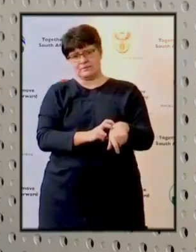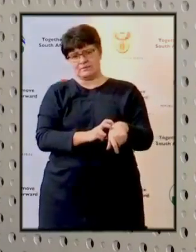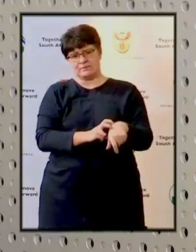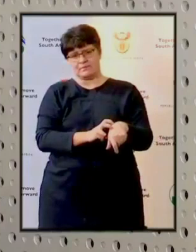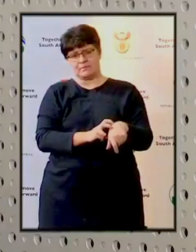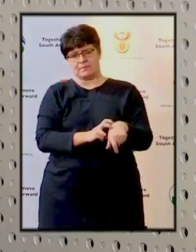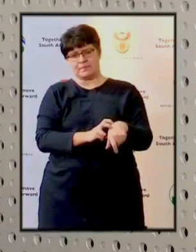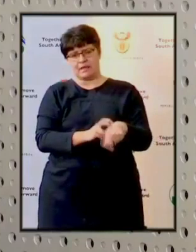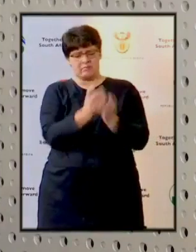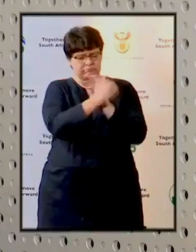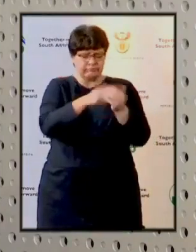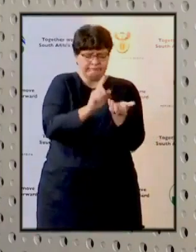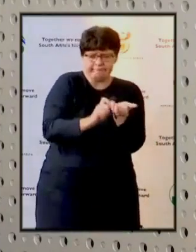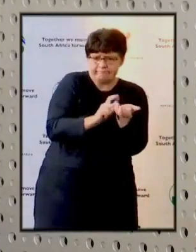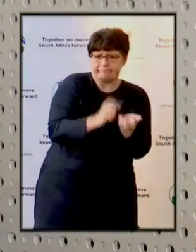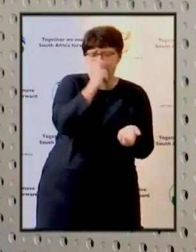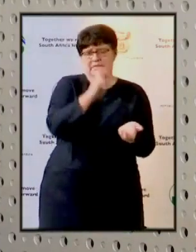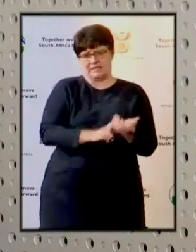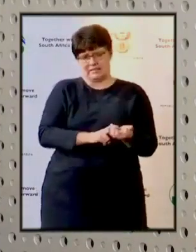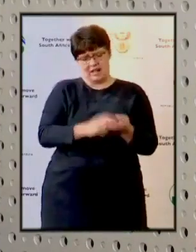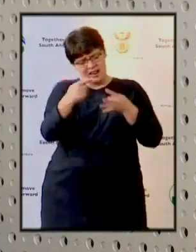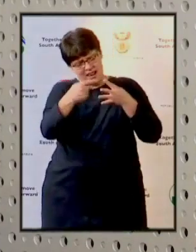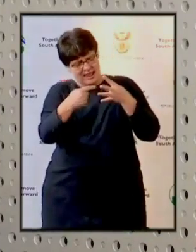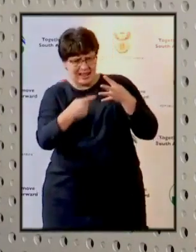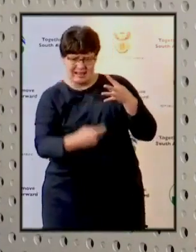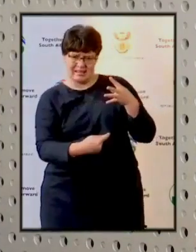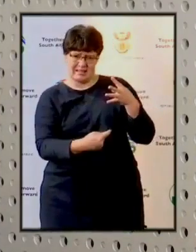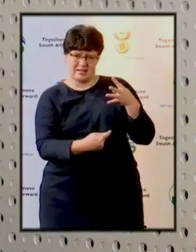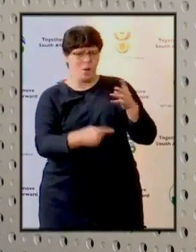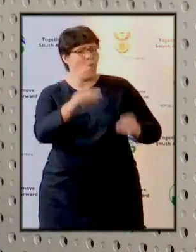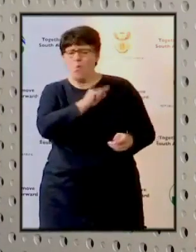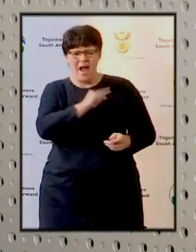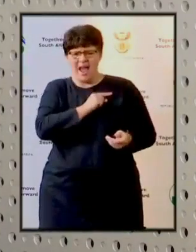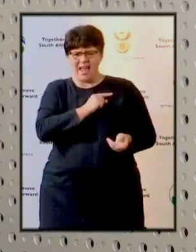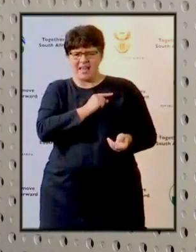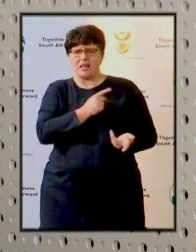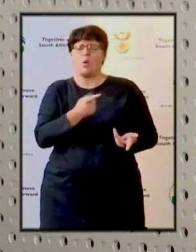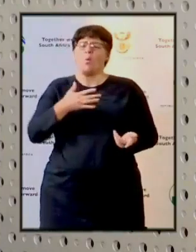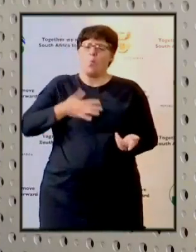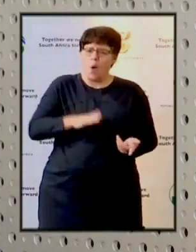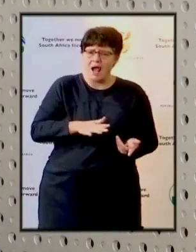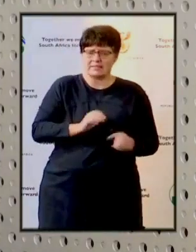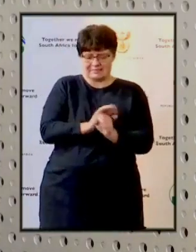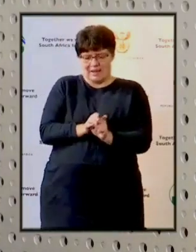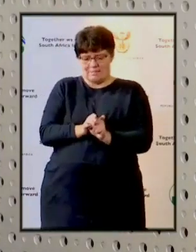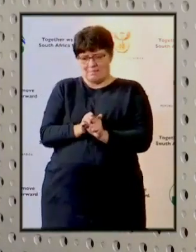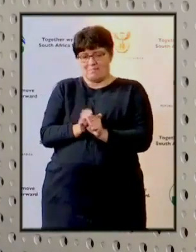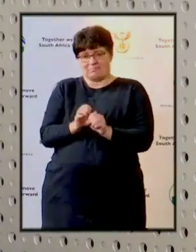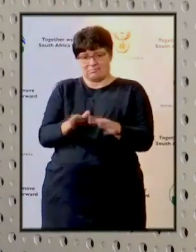that we use hand sanitizers. All these measures are to try to push out the period